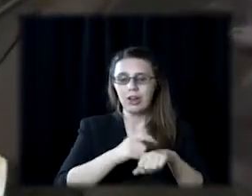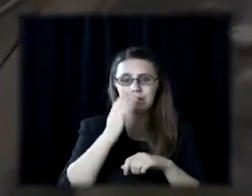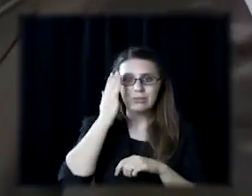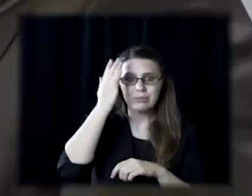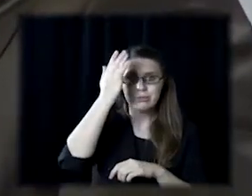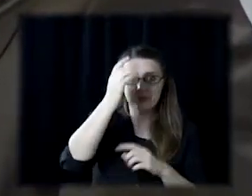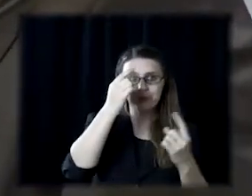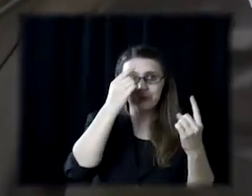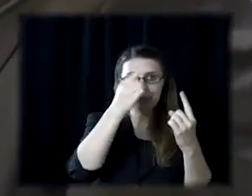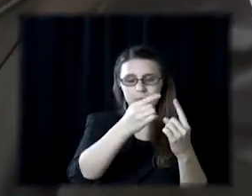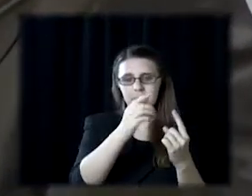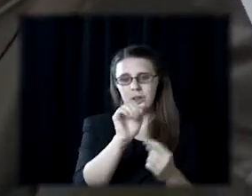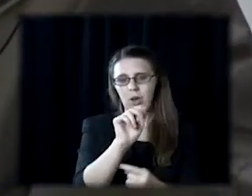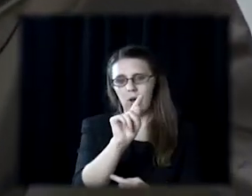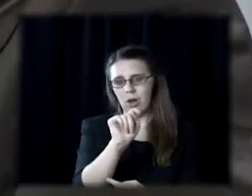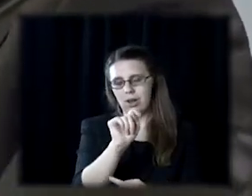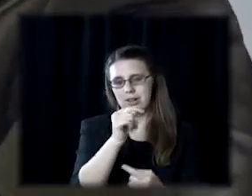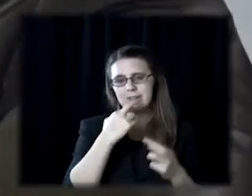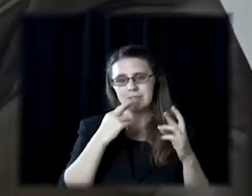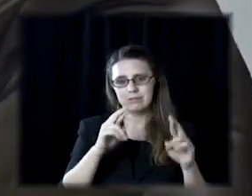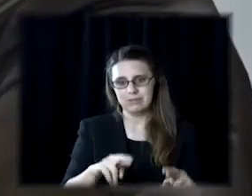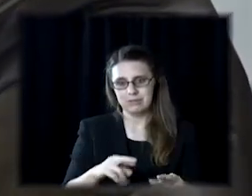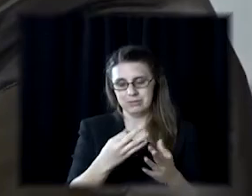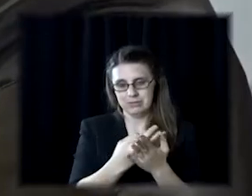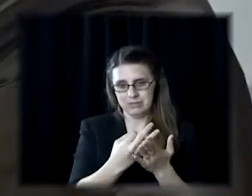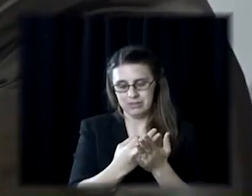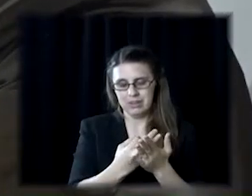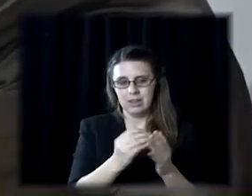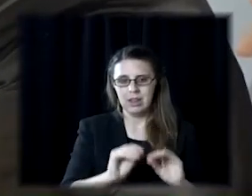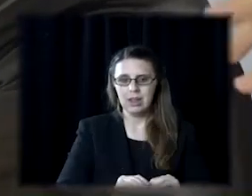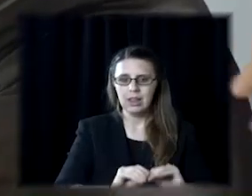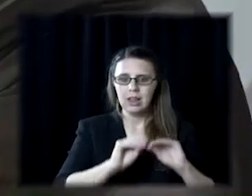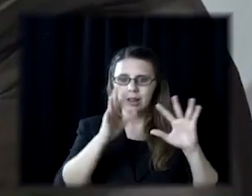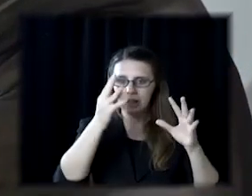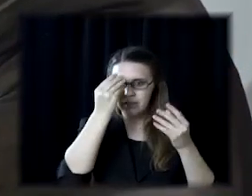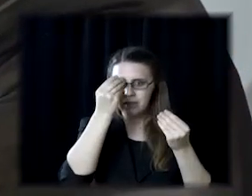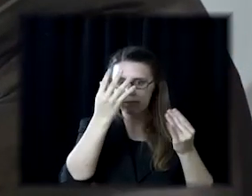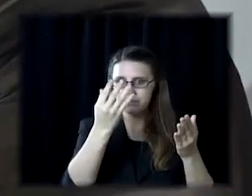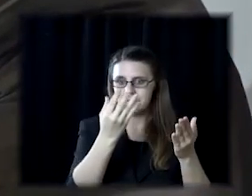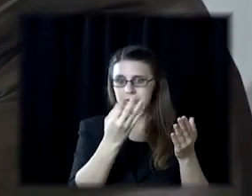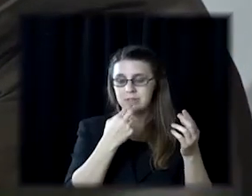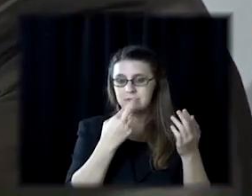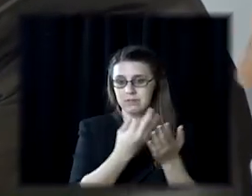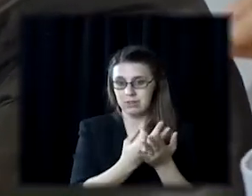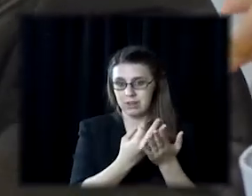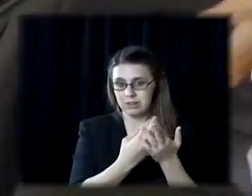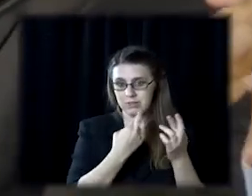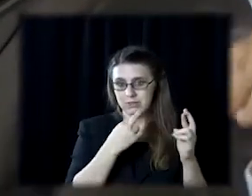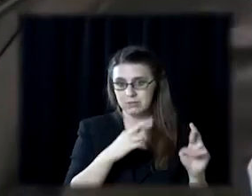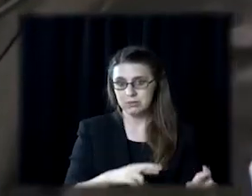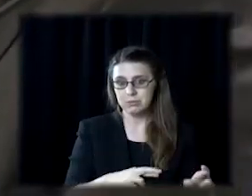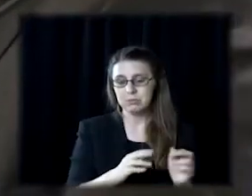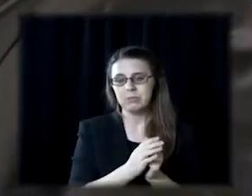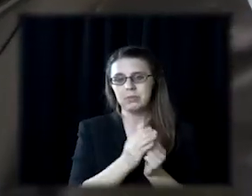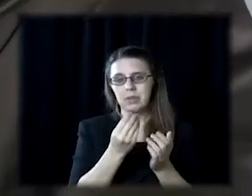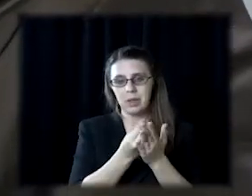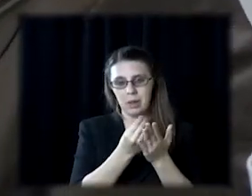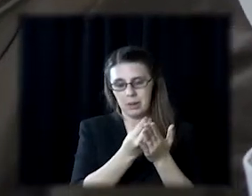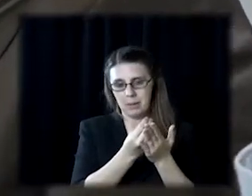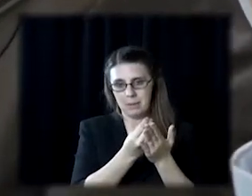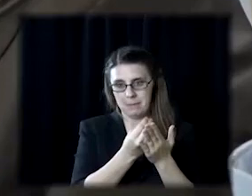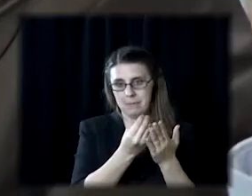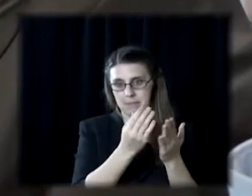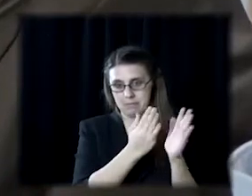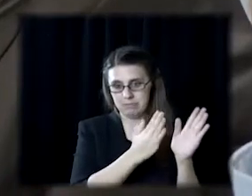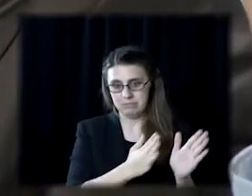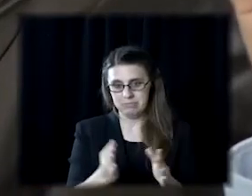statements, transparency in our financial reports, a budget that is in equilibrium, and eventually